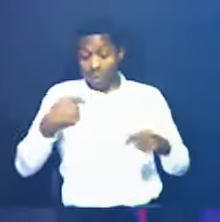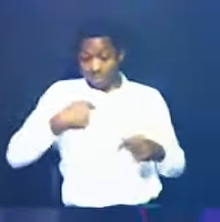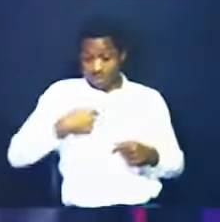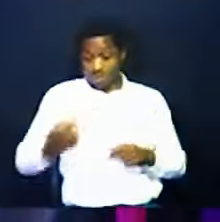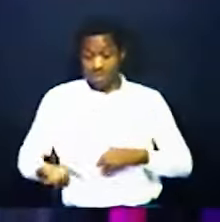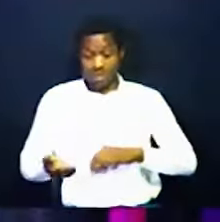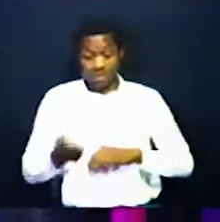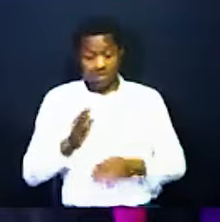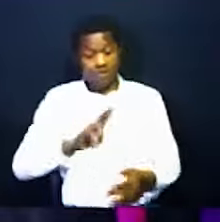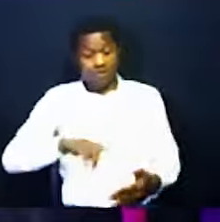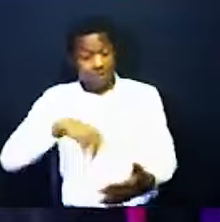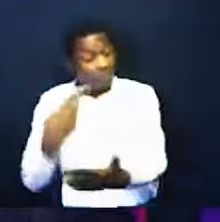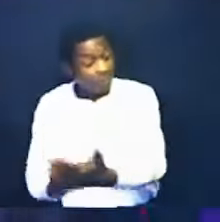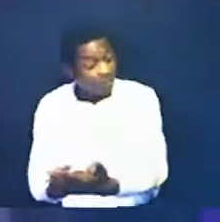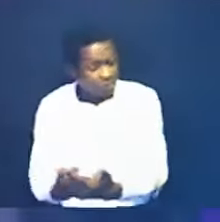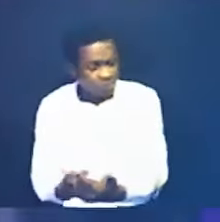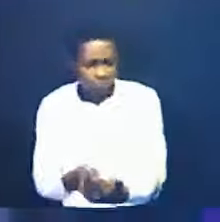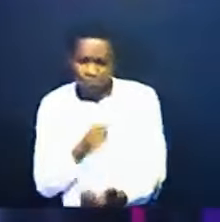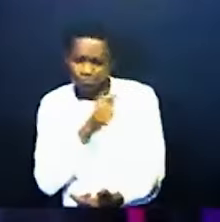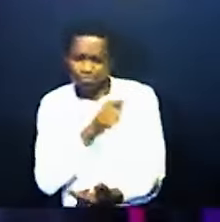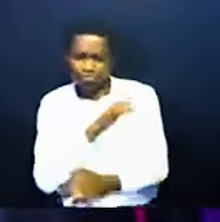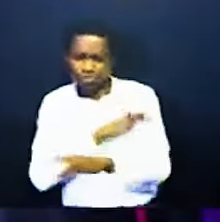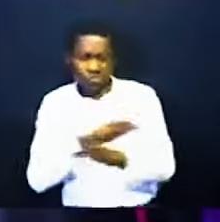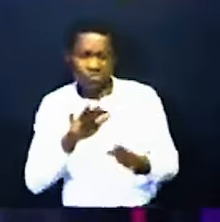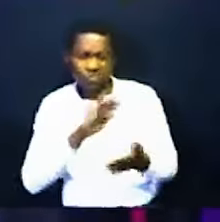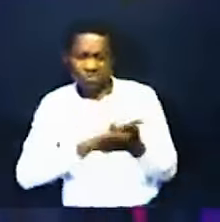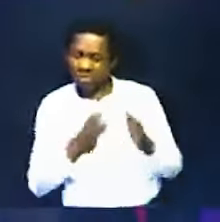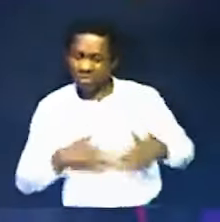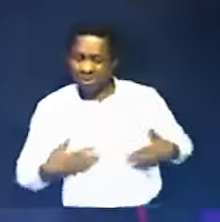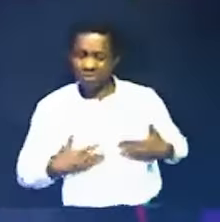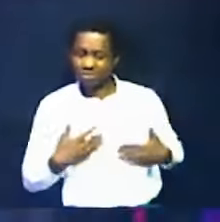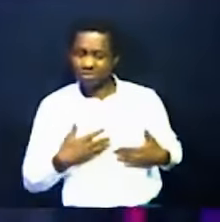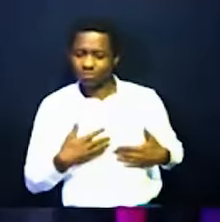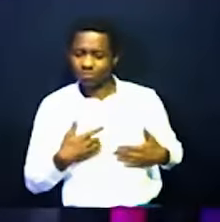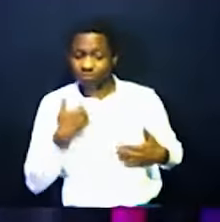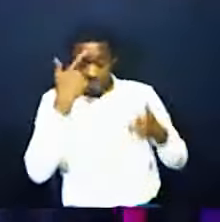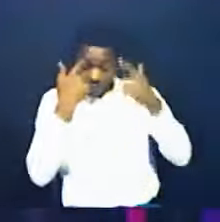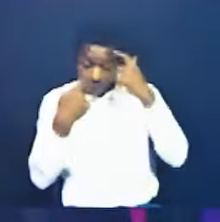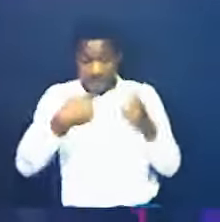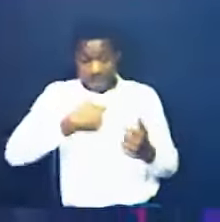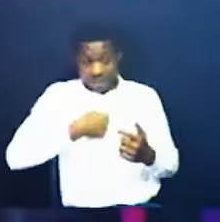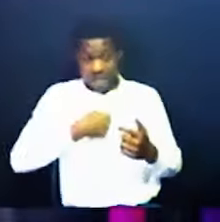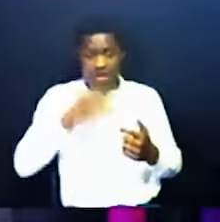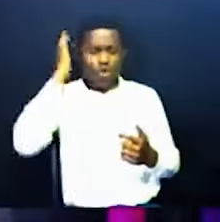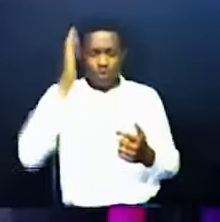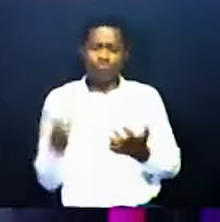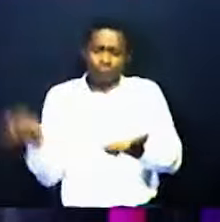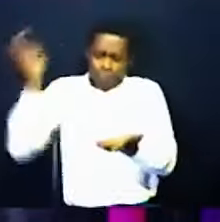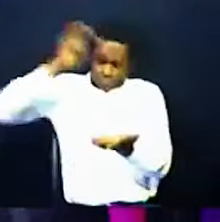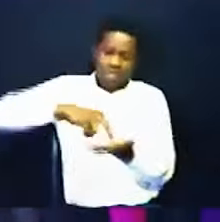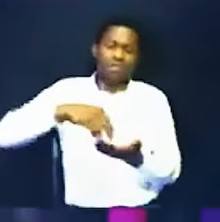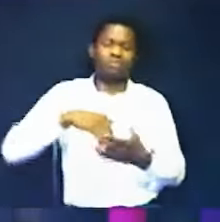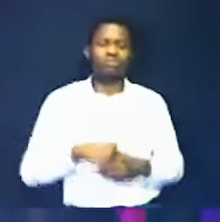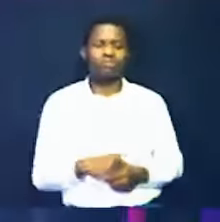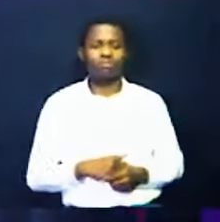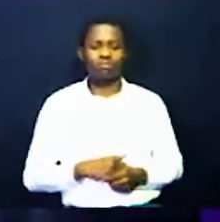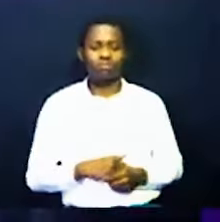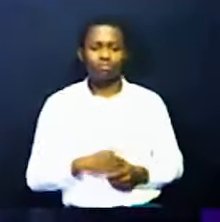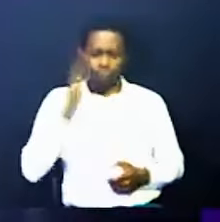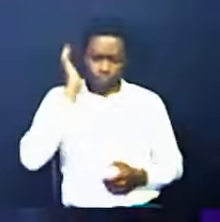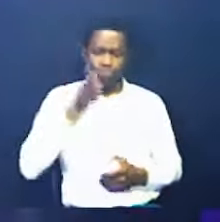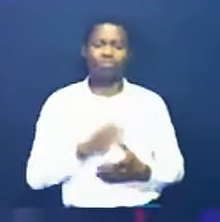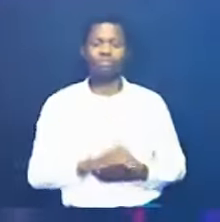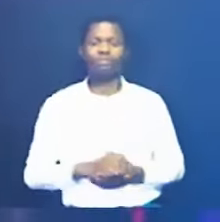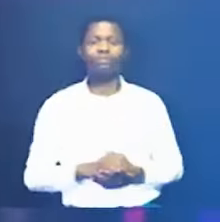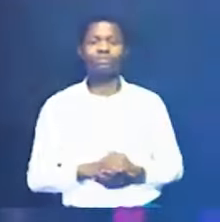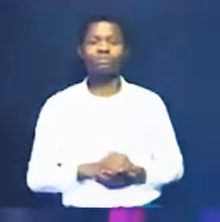tamfo say me hwe ase a men sorry. Me hwe ase a men mu ani nyi san say me sorry. Me sorry. I'll rise. Me sorry. You see, the